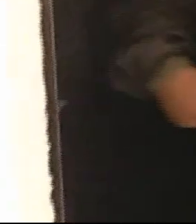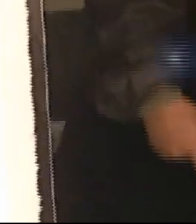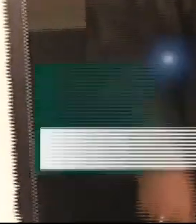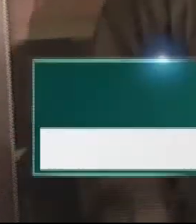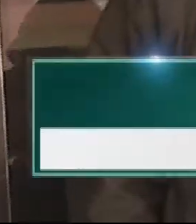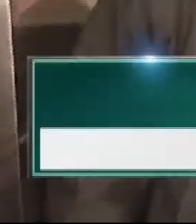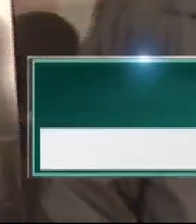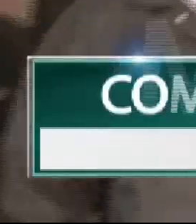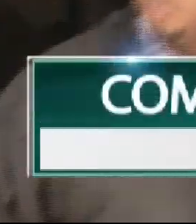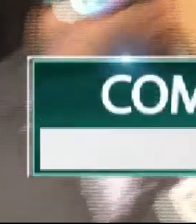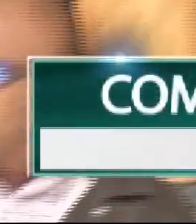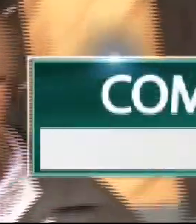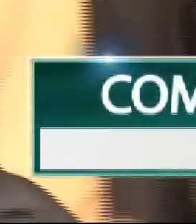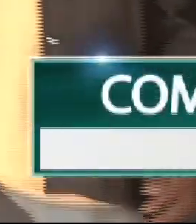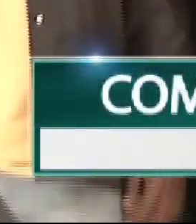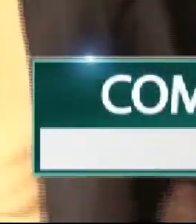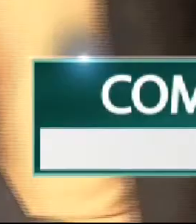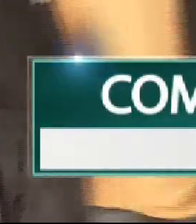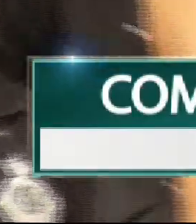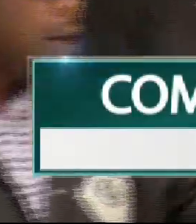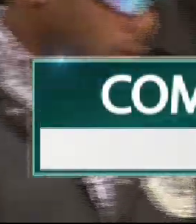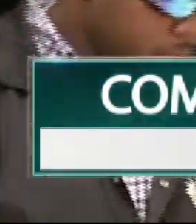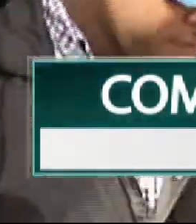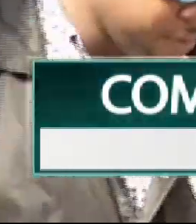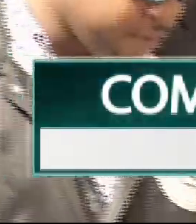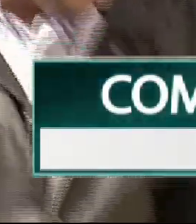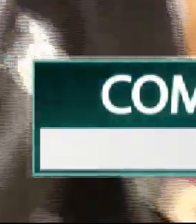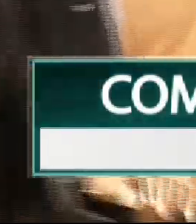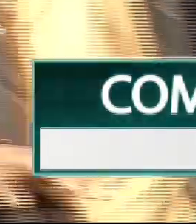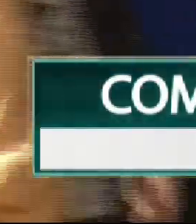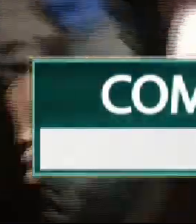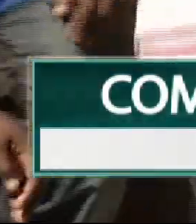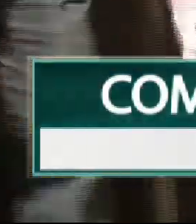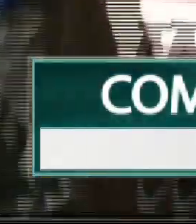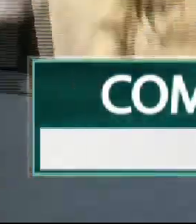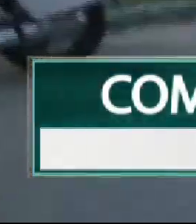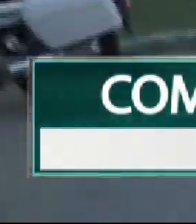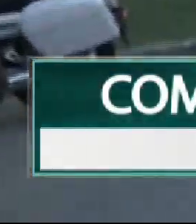Stubbs back in court of appeal, find out what he was asking for.